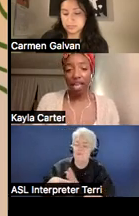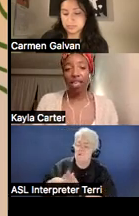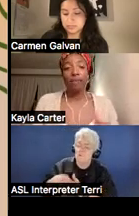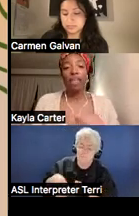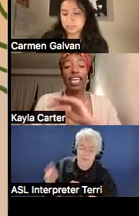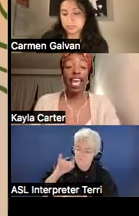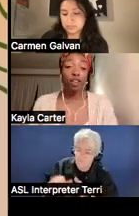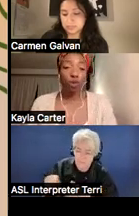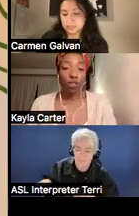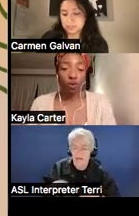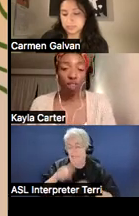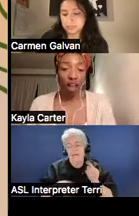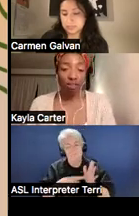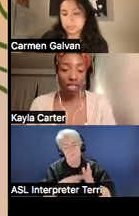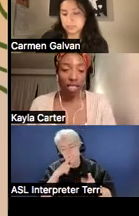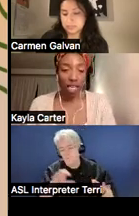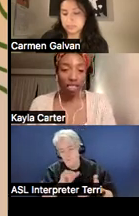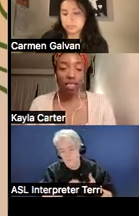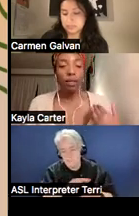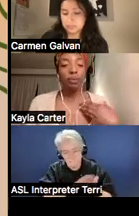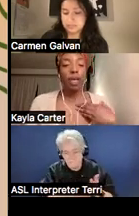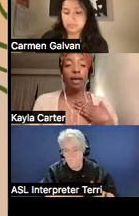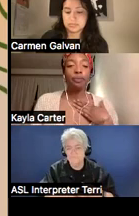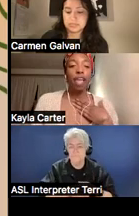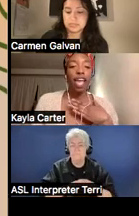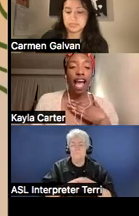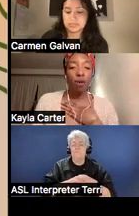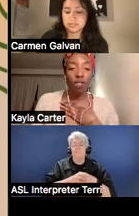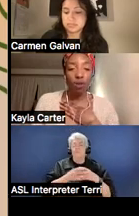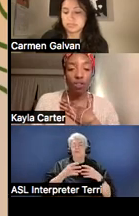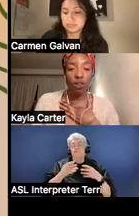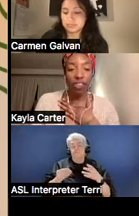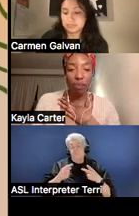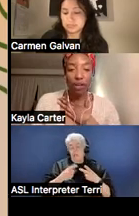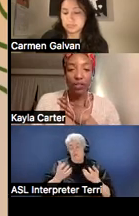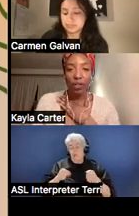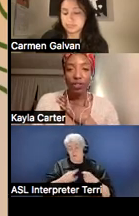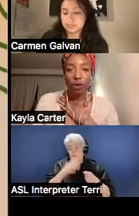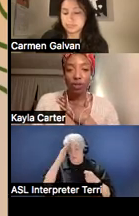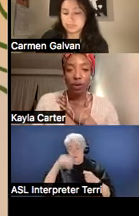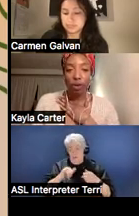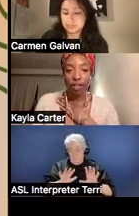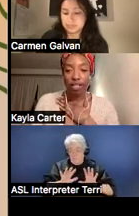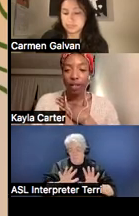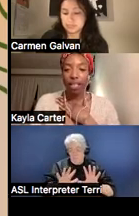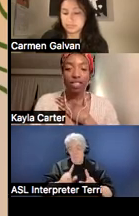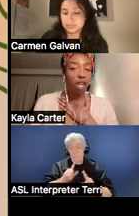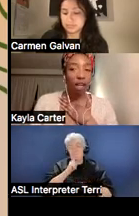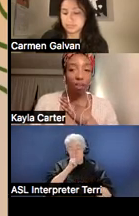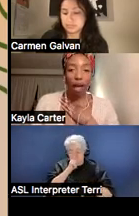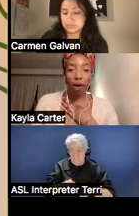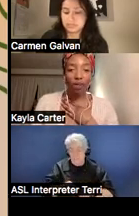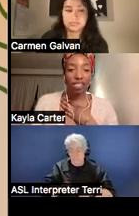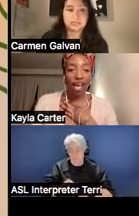this thing. I can't afford to do a lot of these things. And I want you all to know that that pressure is so, so real. It's